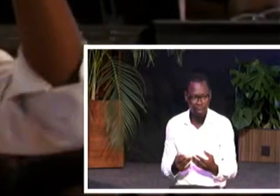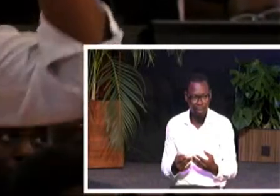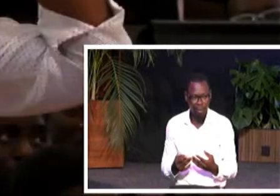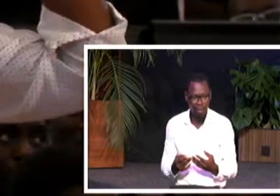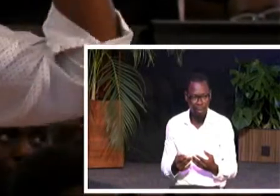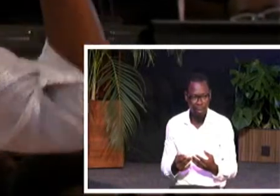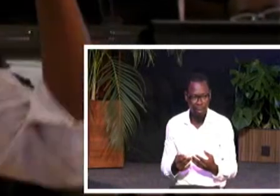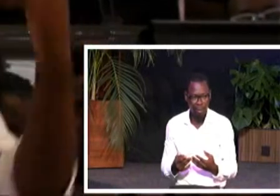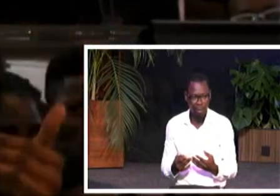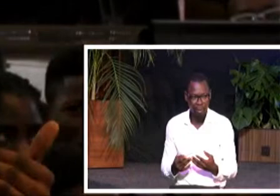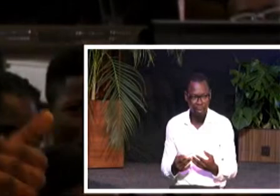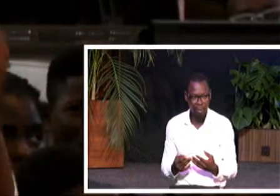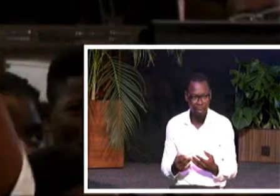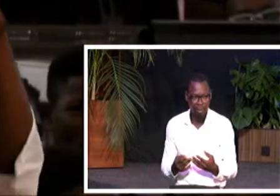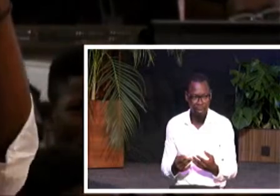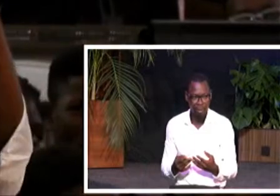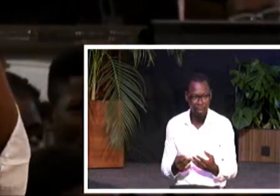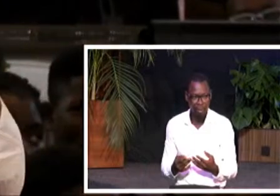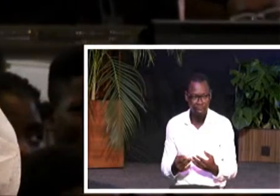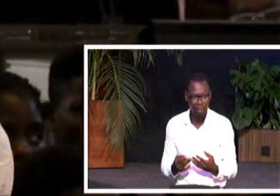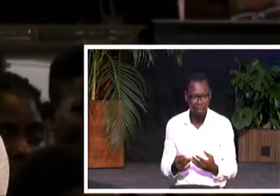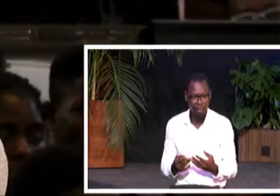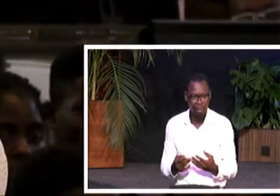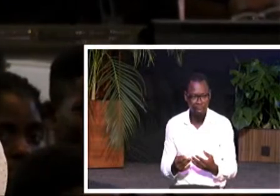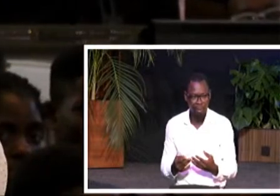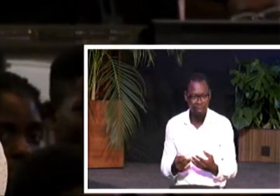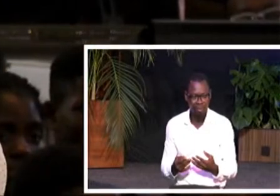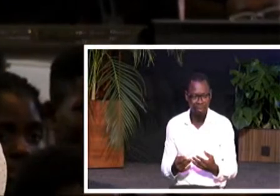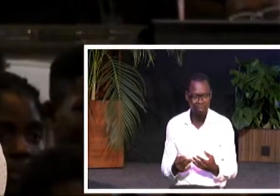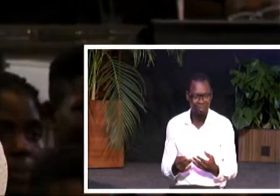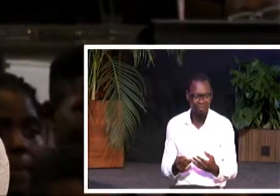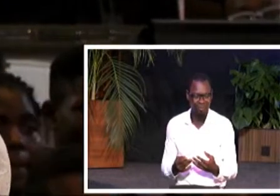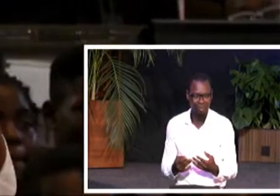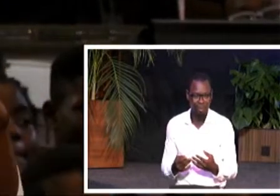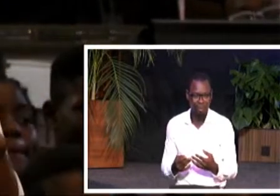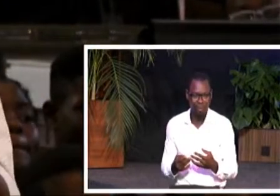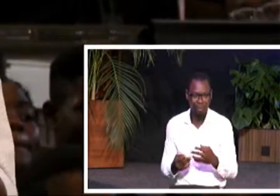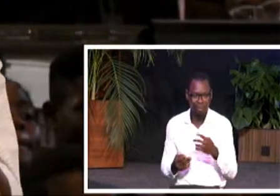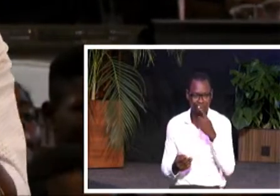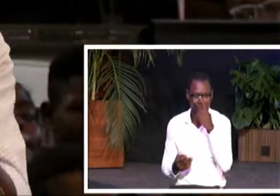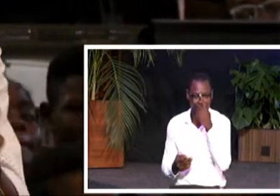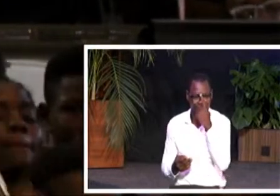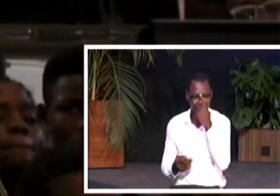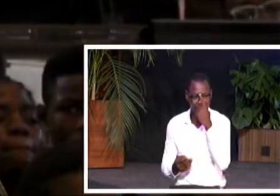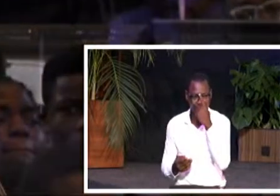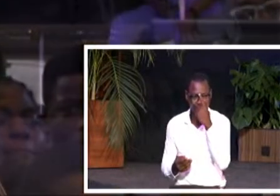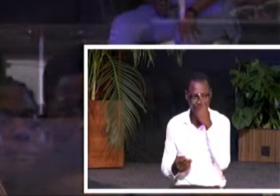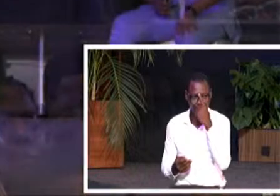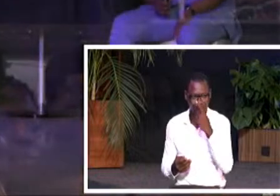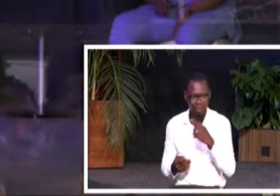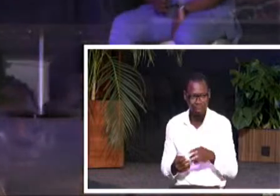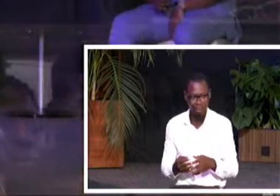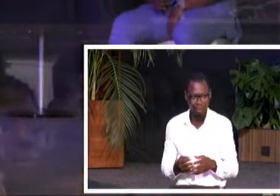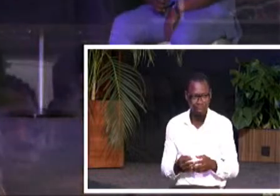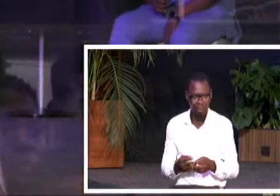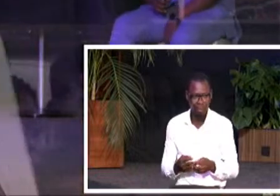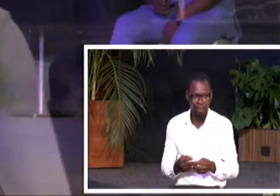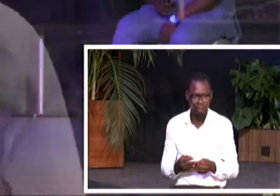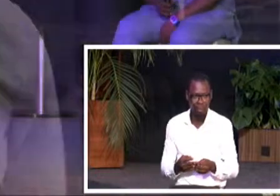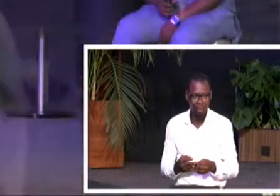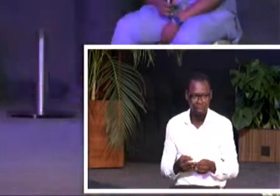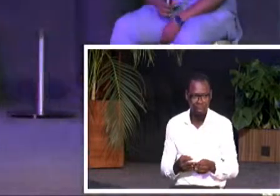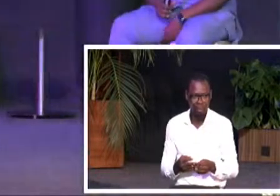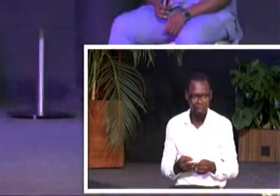more unemployment in the country rather than creating jobs? Thank you very much. Let's go to the next one. I'll cluster them so we can answer